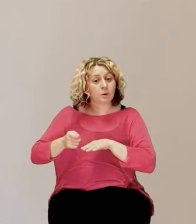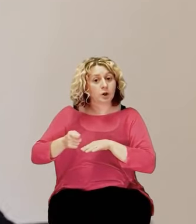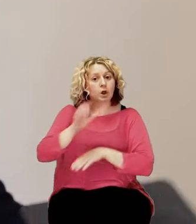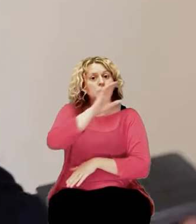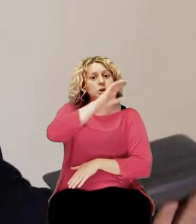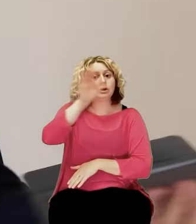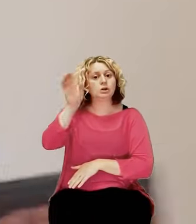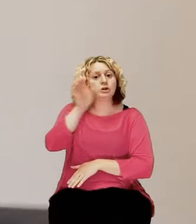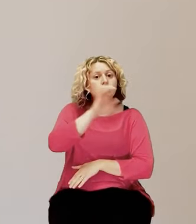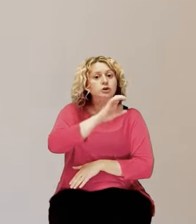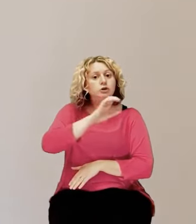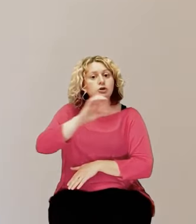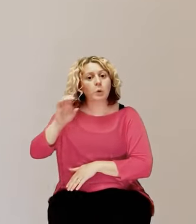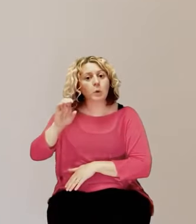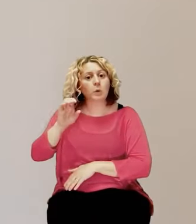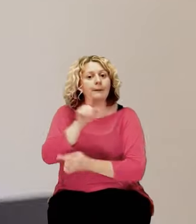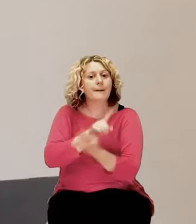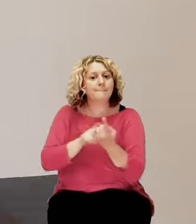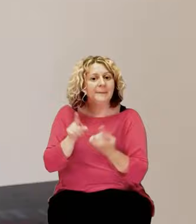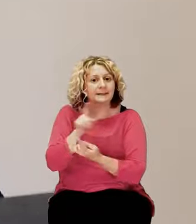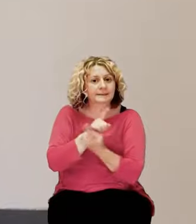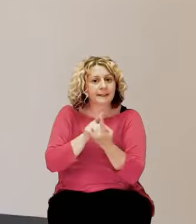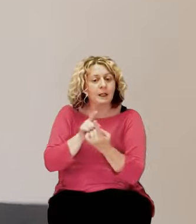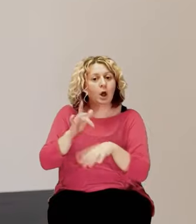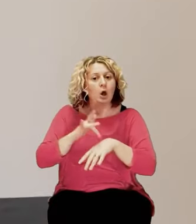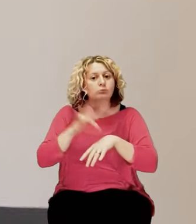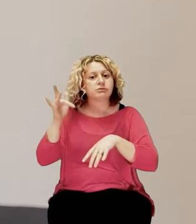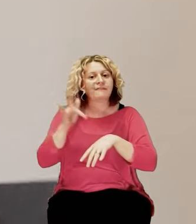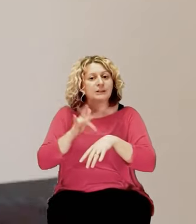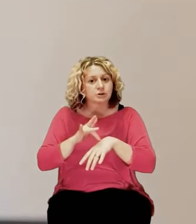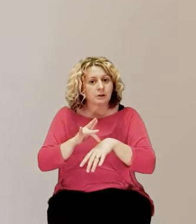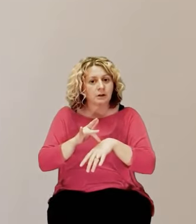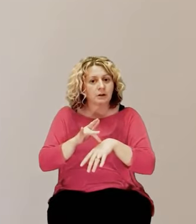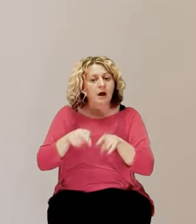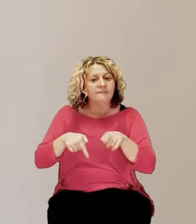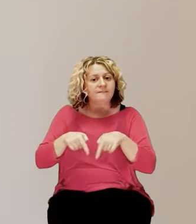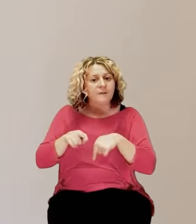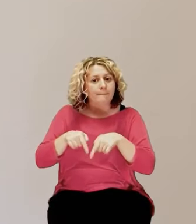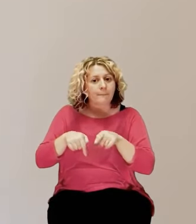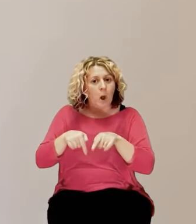work. Many have never met each other, so people are introducing themselves to